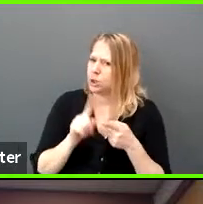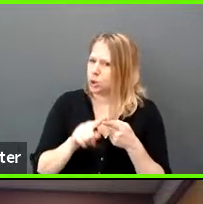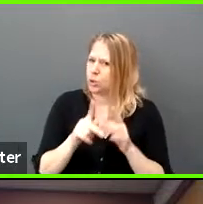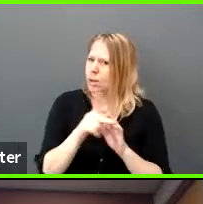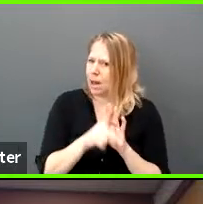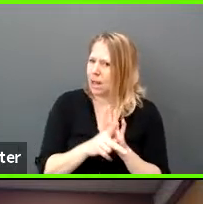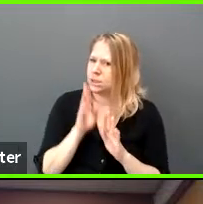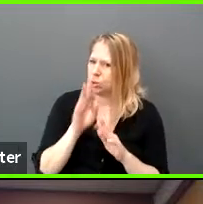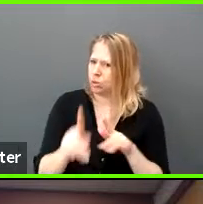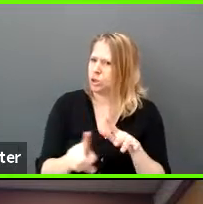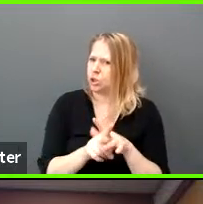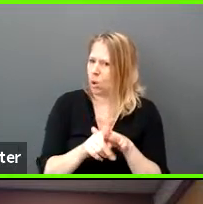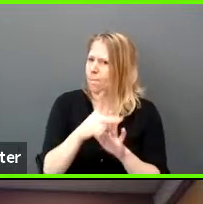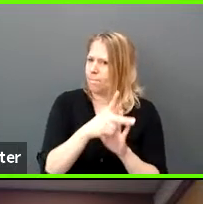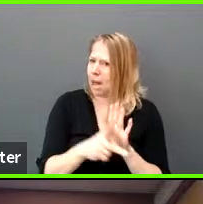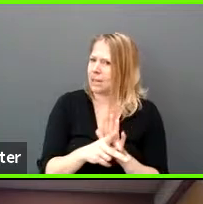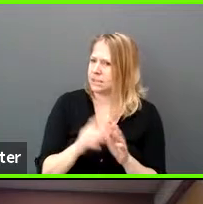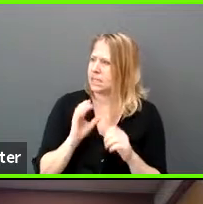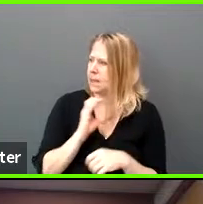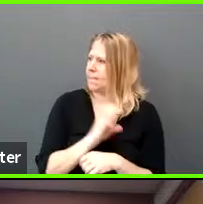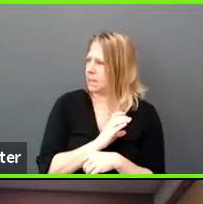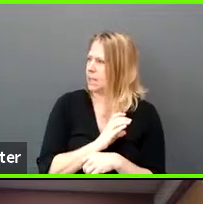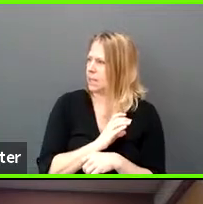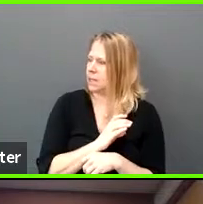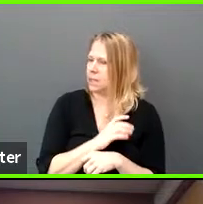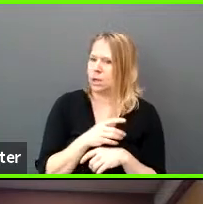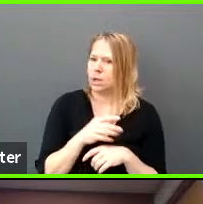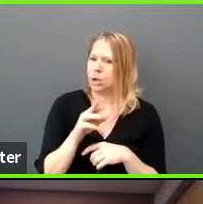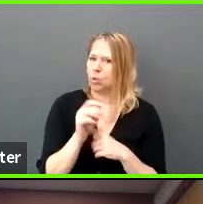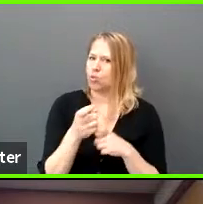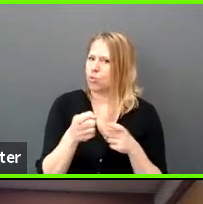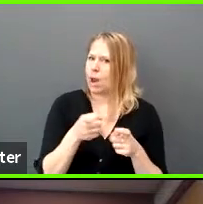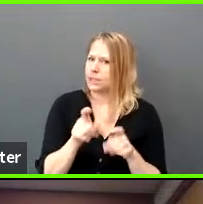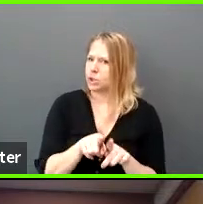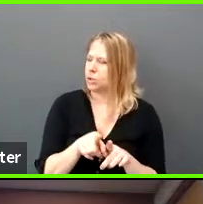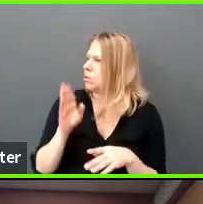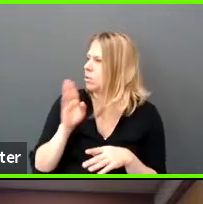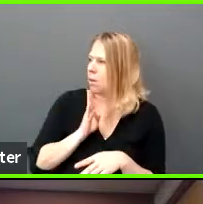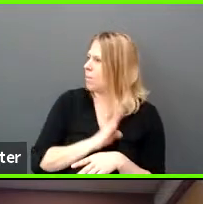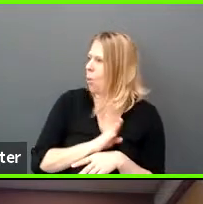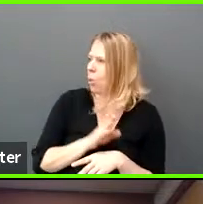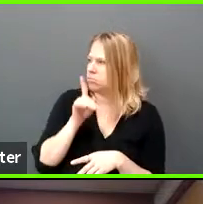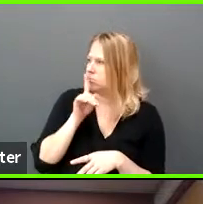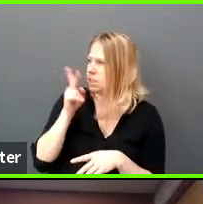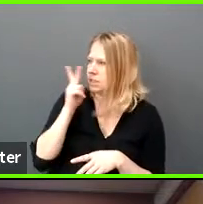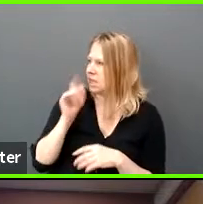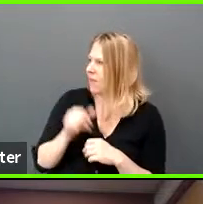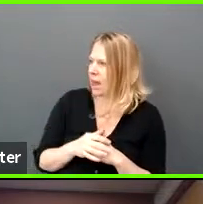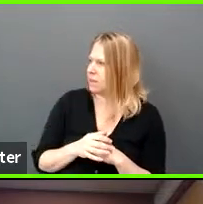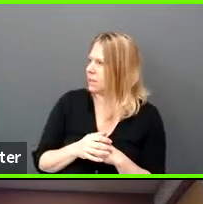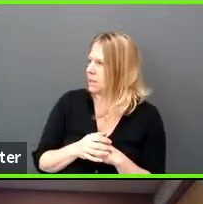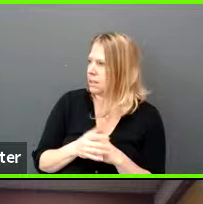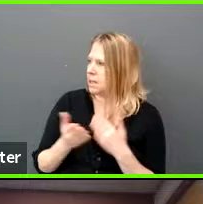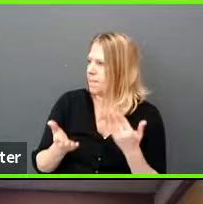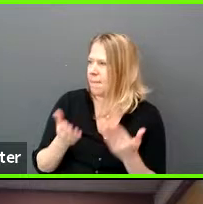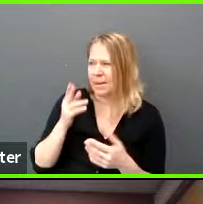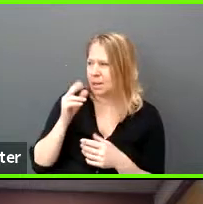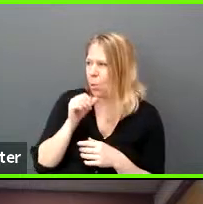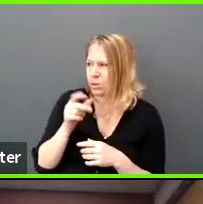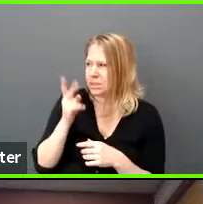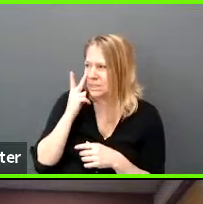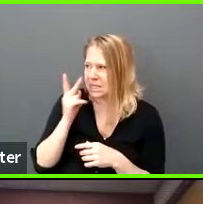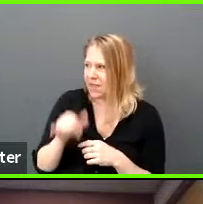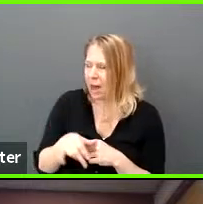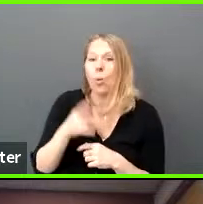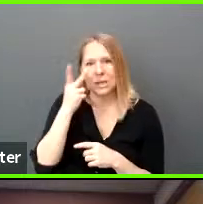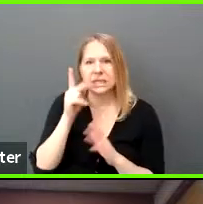come to policy committee. Right. In regs as well, but the board doesn't see it. Yeah, the board may not see the regs. We